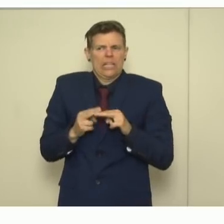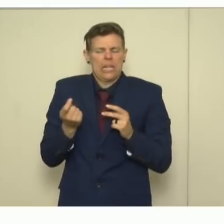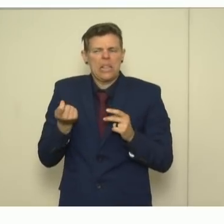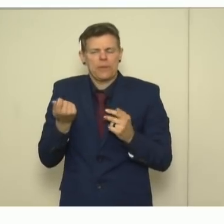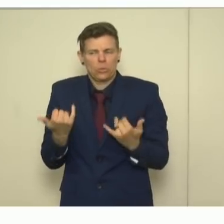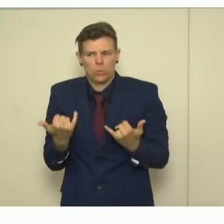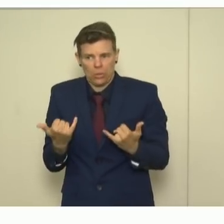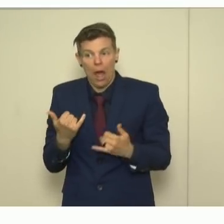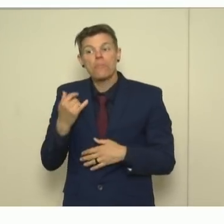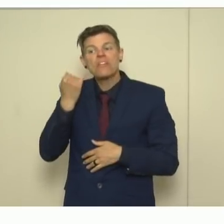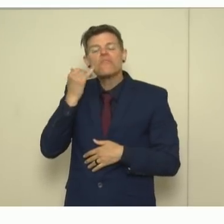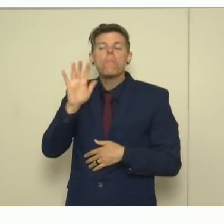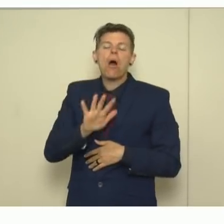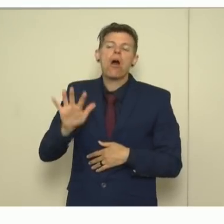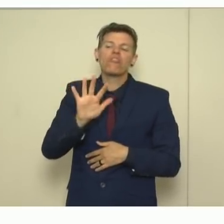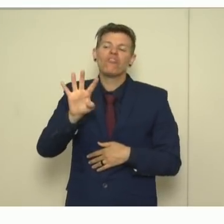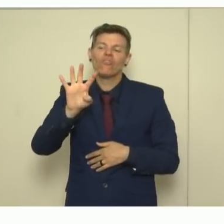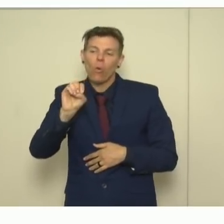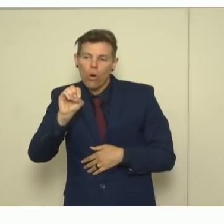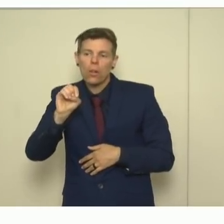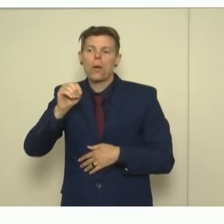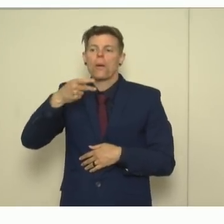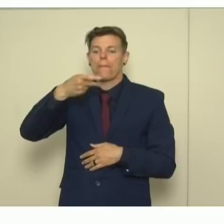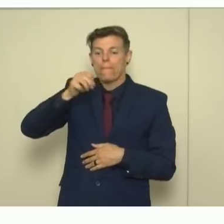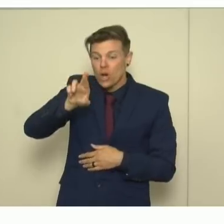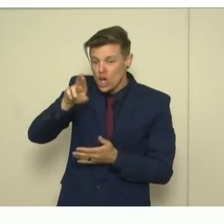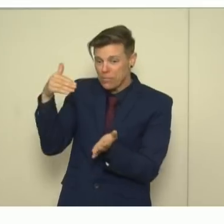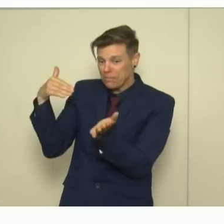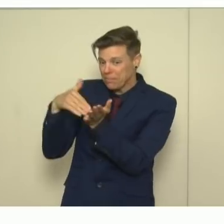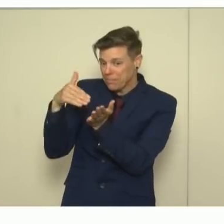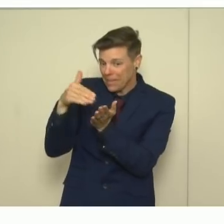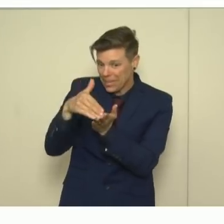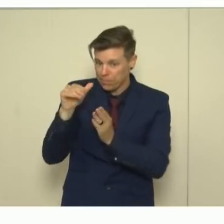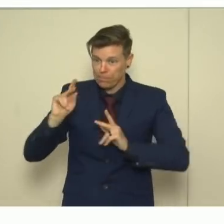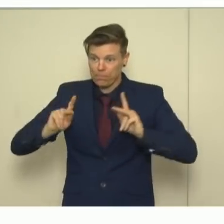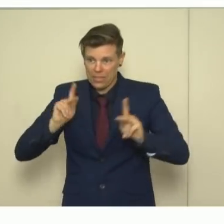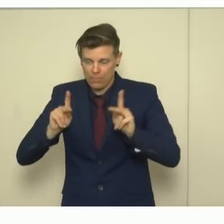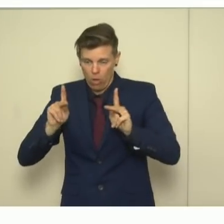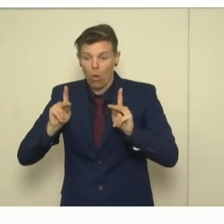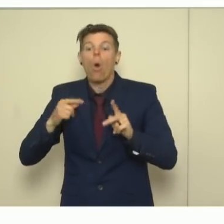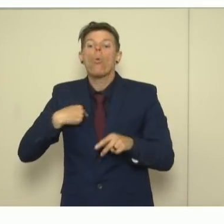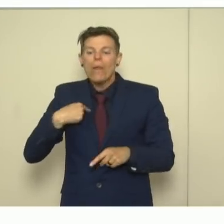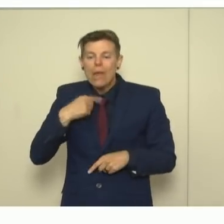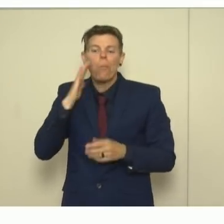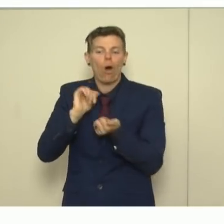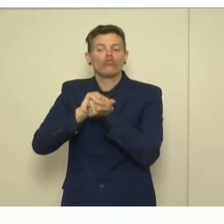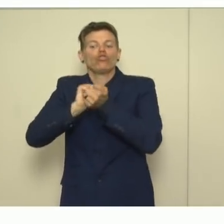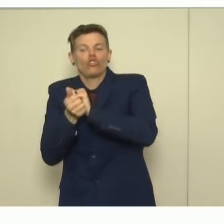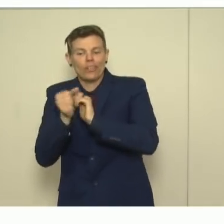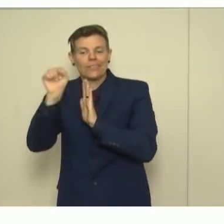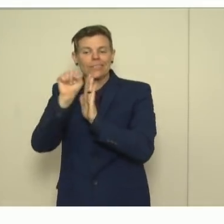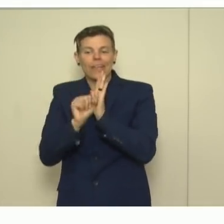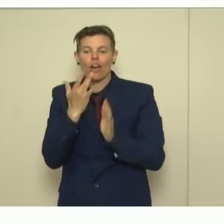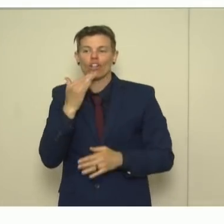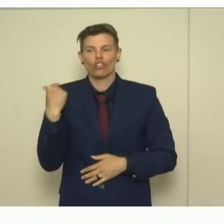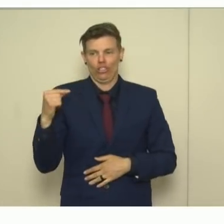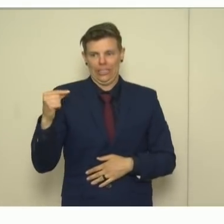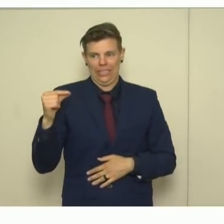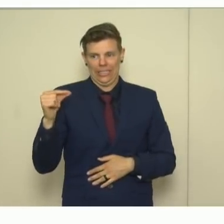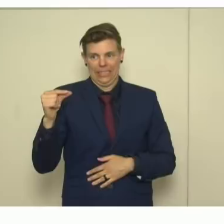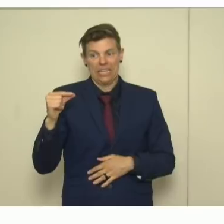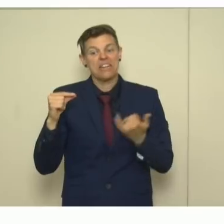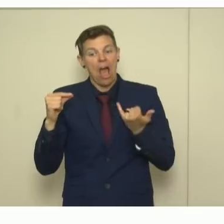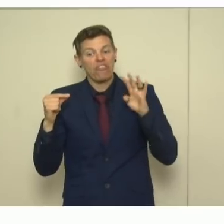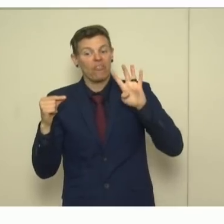want to thank every New Mexican for all the hard work you've done to protect yourself, to protect your family, and thereby protect your